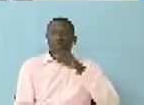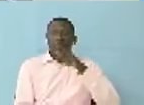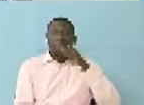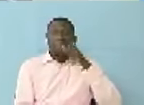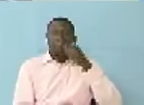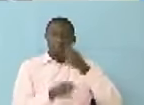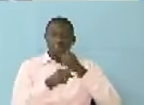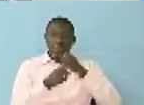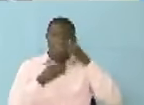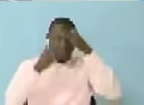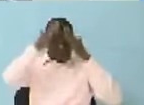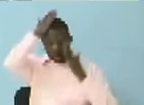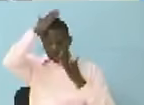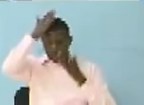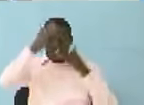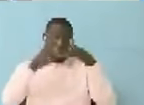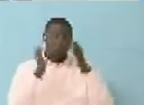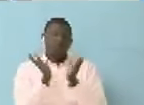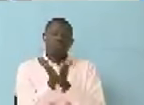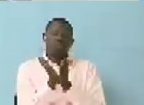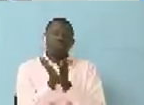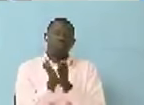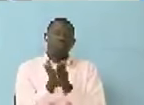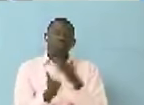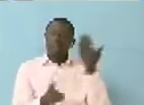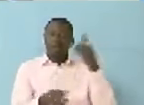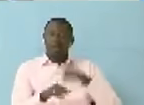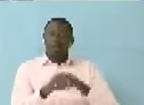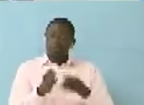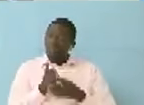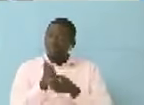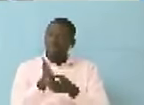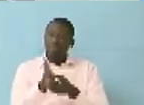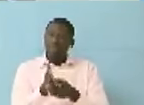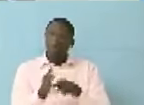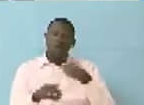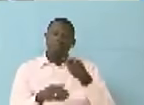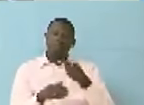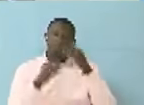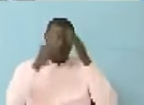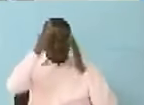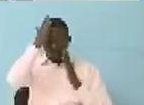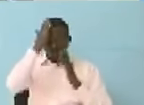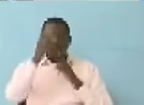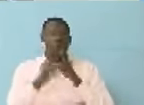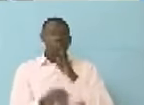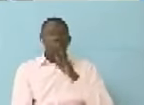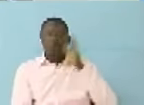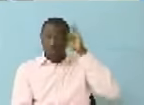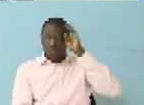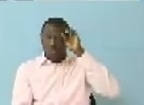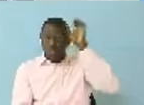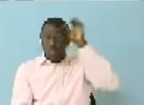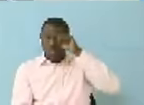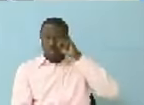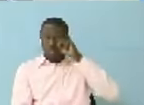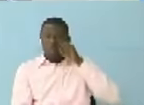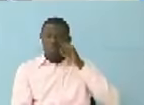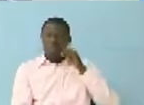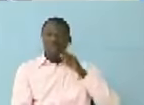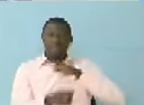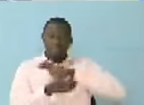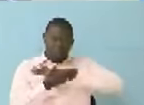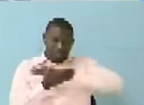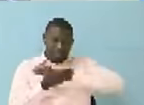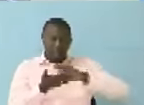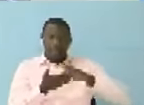in Konaka, saying to Malaman, Indanaketa soldier or Lanyaton, called Lieutenant General. Who knows clearly the doctrine of command responsibility?